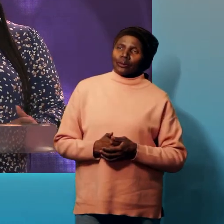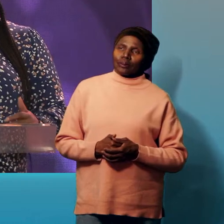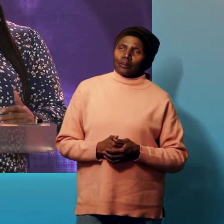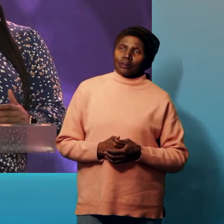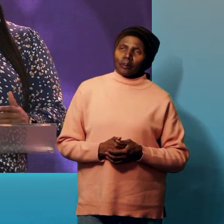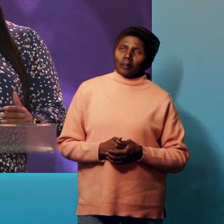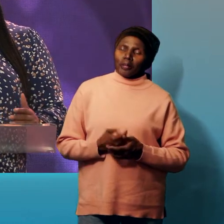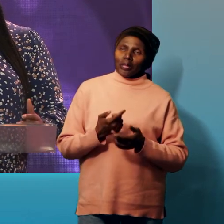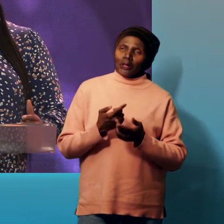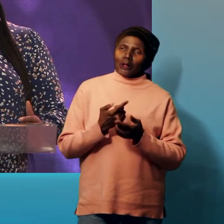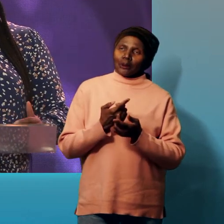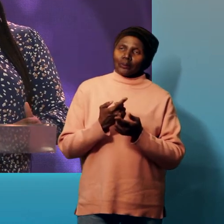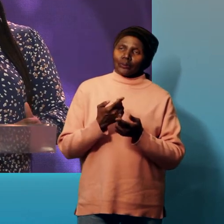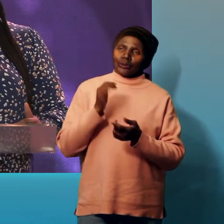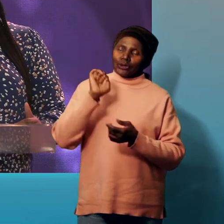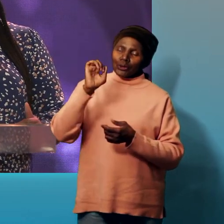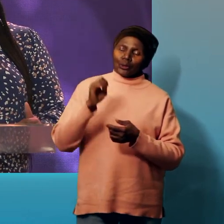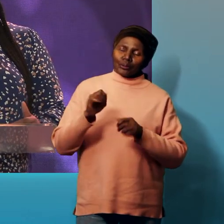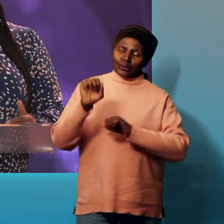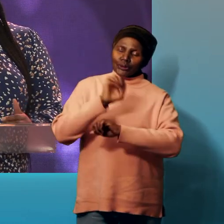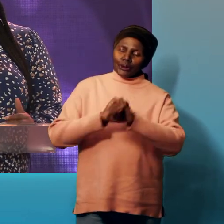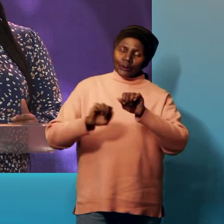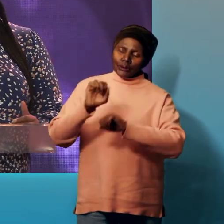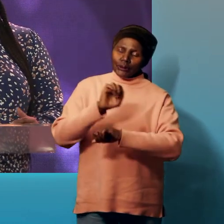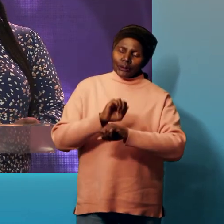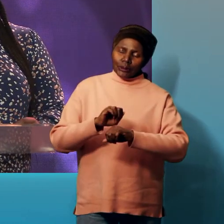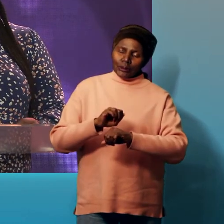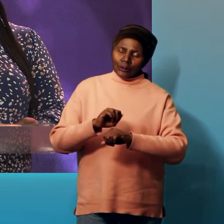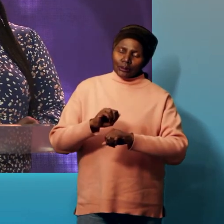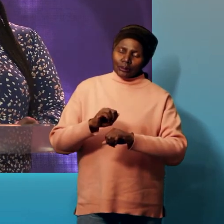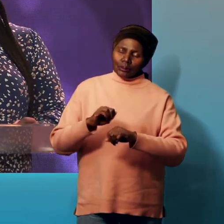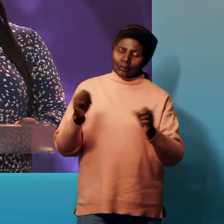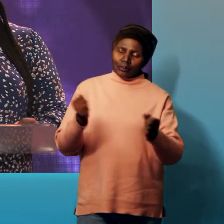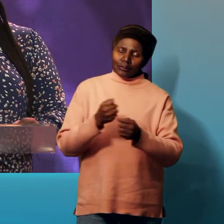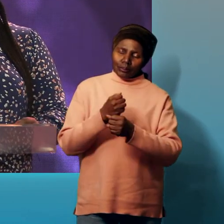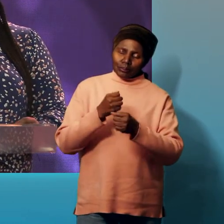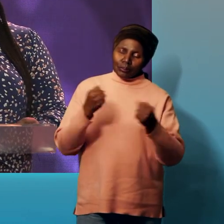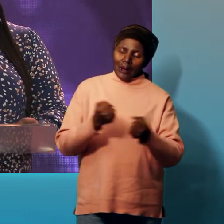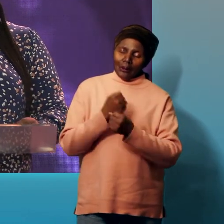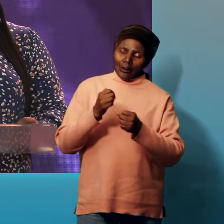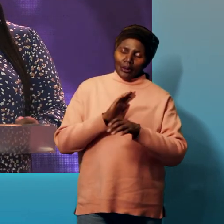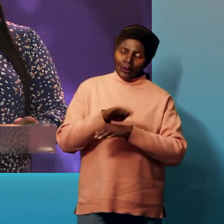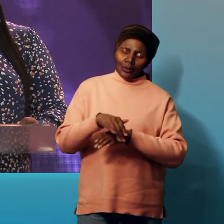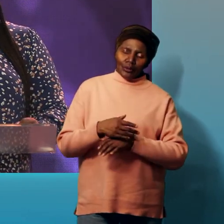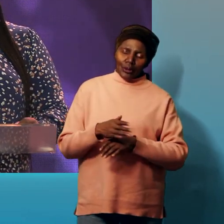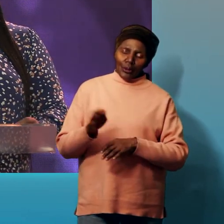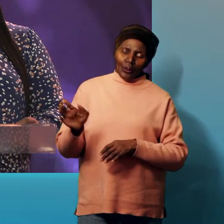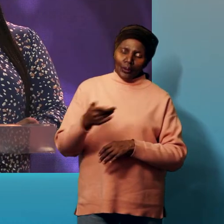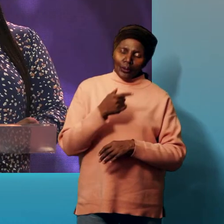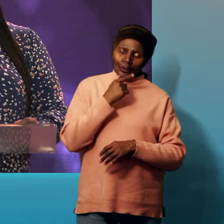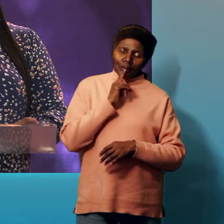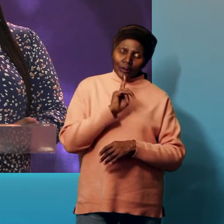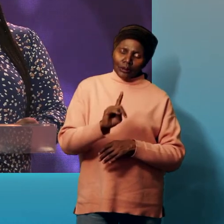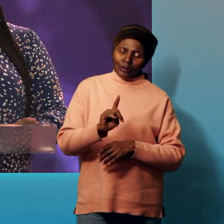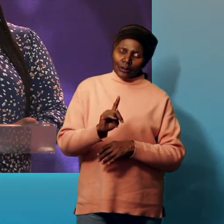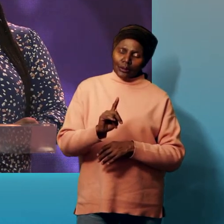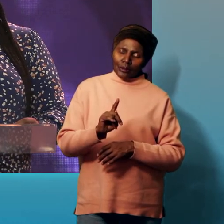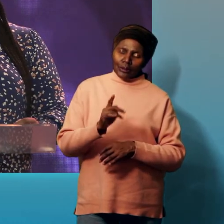Bring your protecting power over each and every life in here, in Jesus' precious